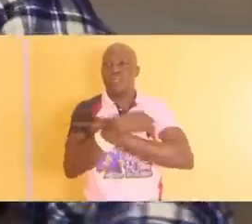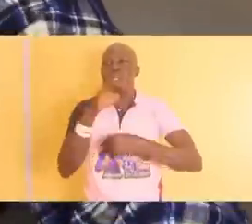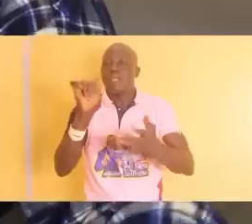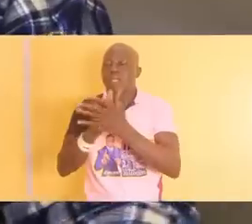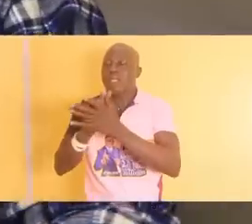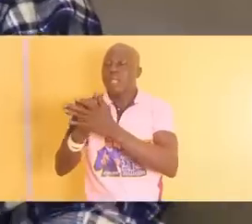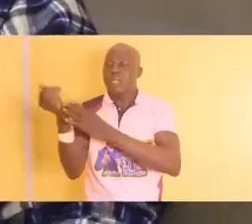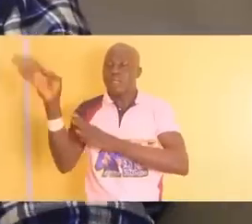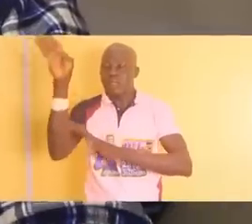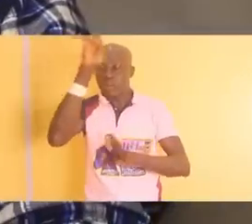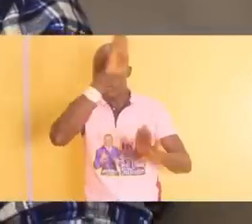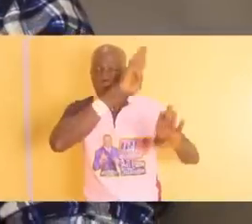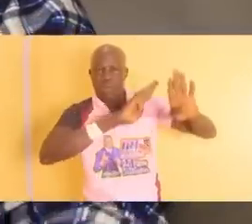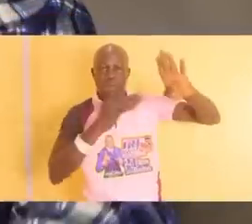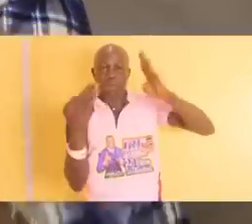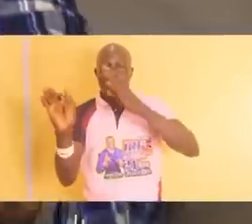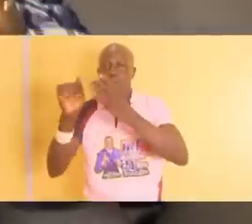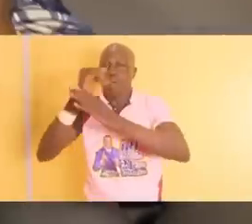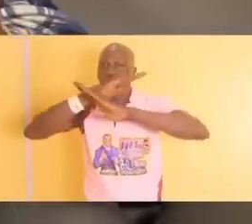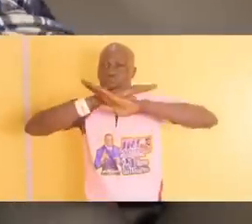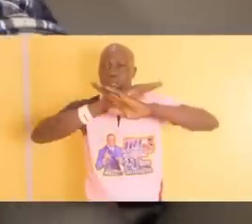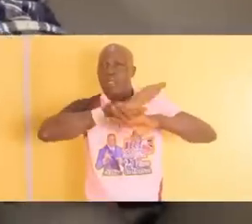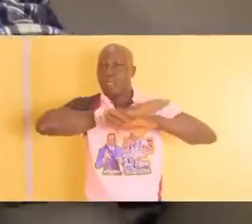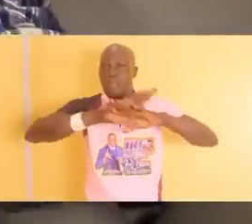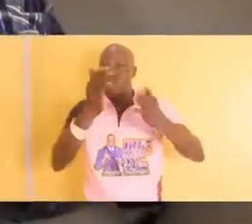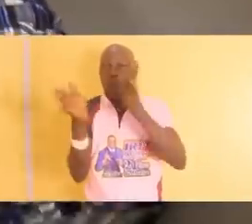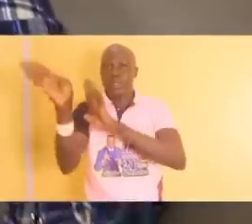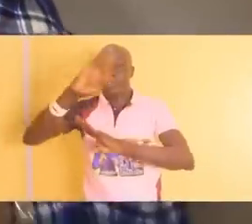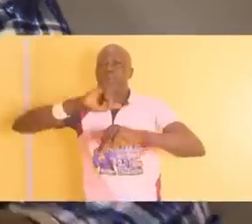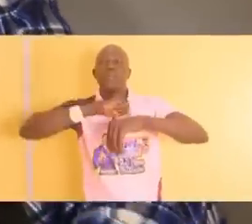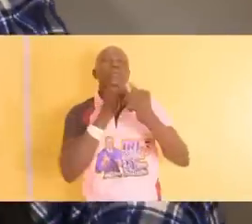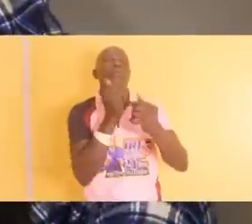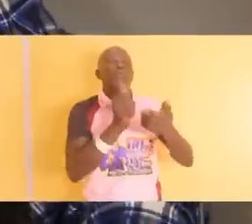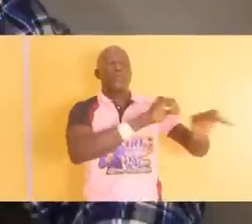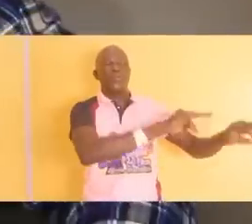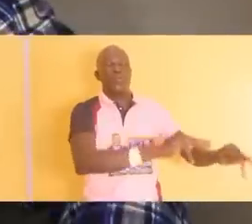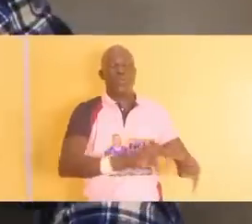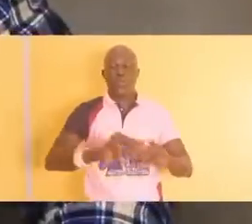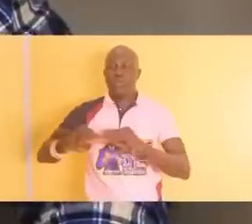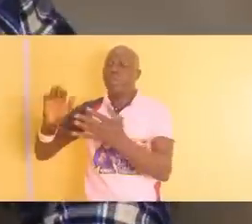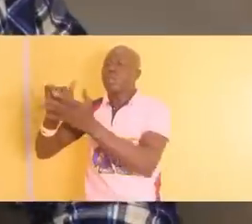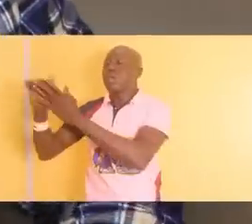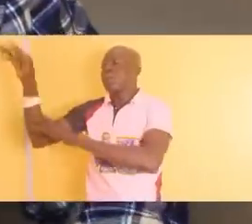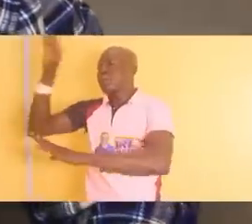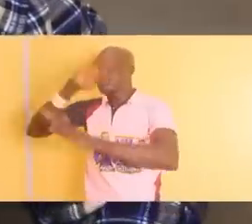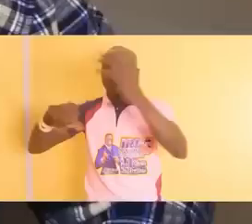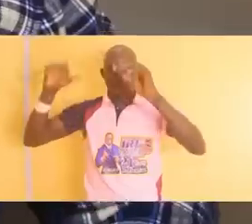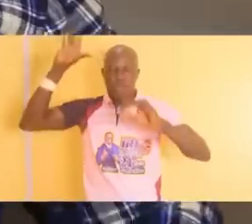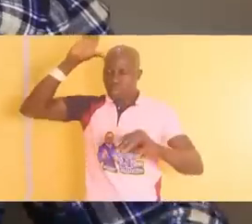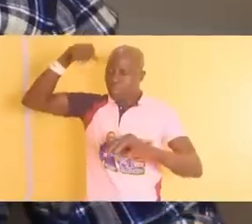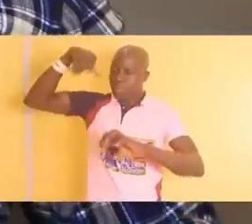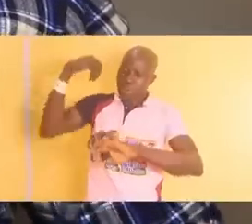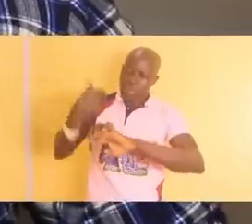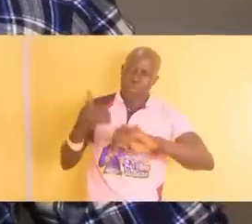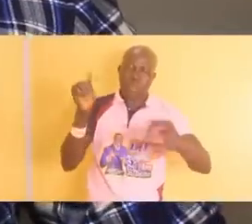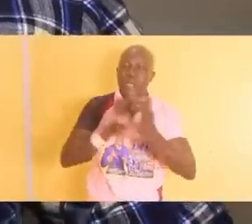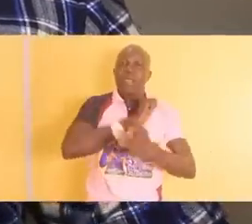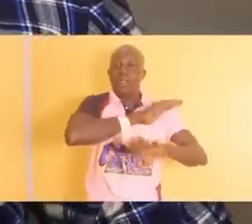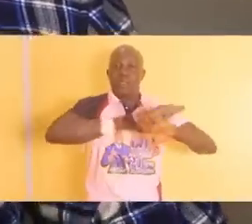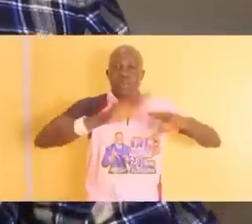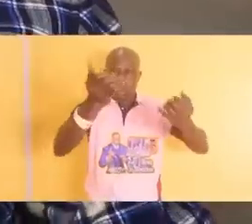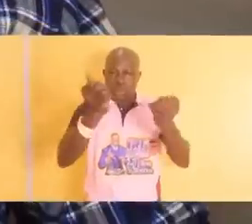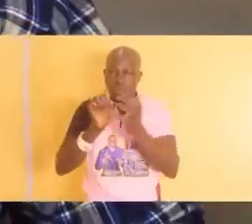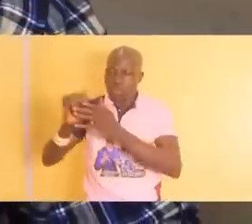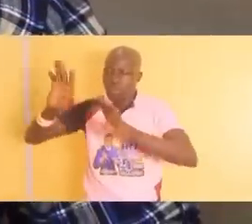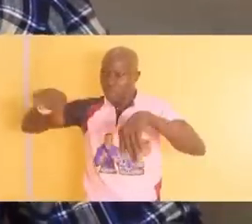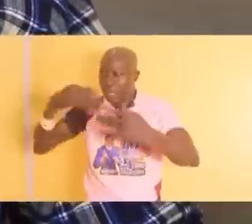your one done in your battle of delay. Oh, but again, you hold on. The bastard that make one or two more. Oh, good, you have good. The bastard is very tough to the extent that Kenya,